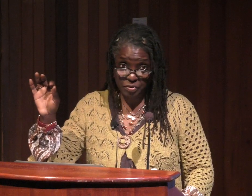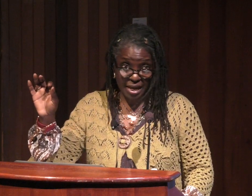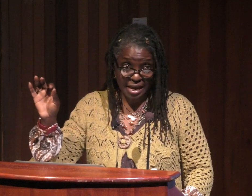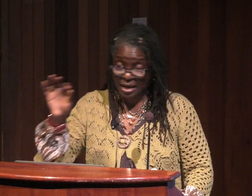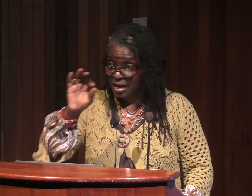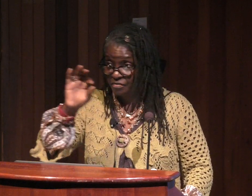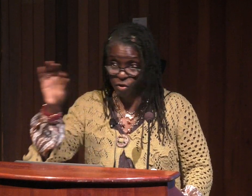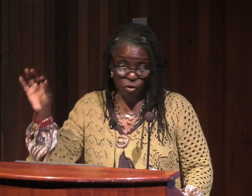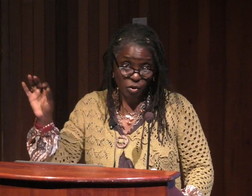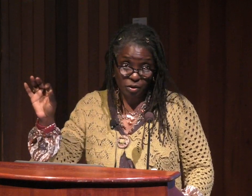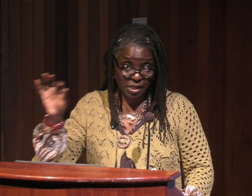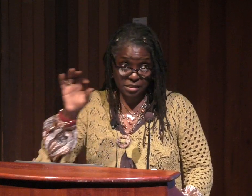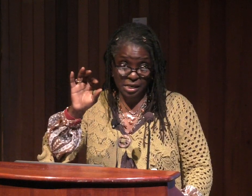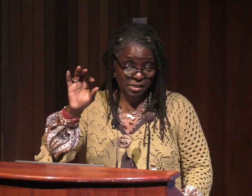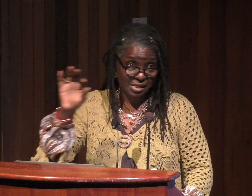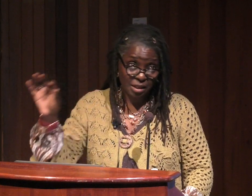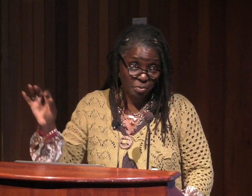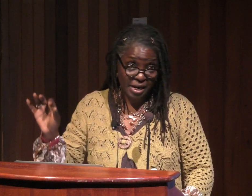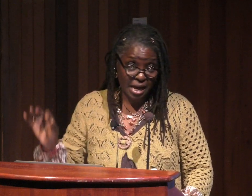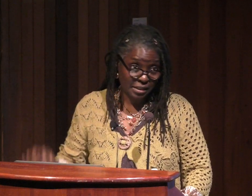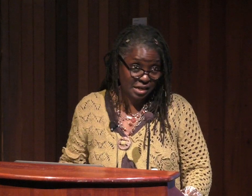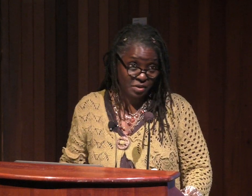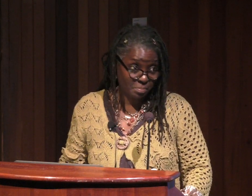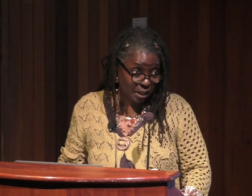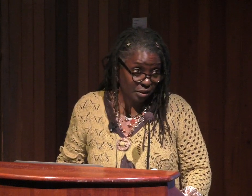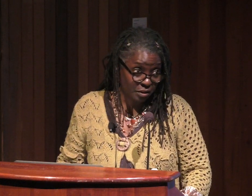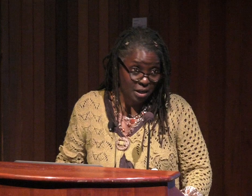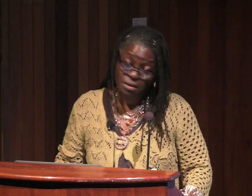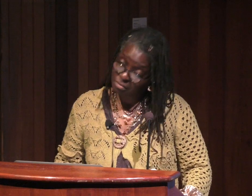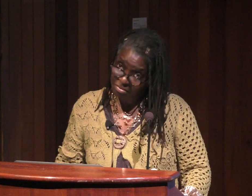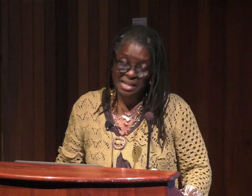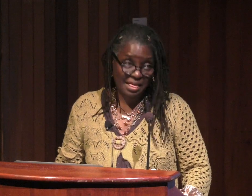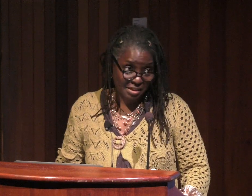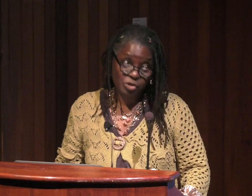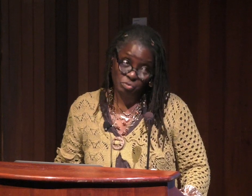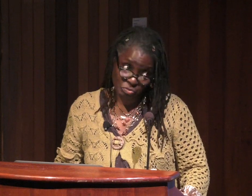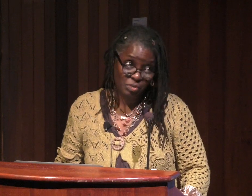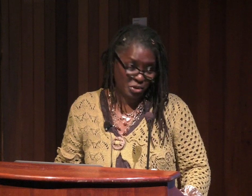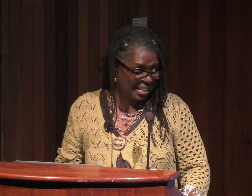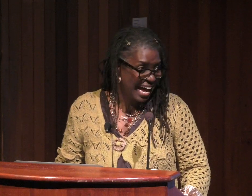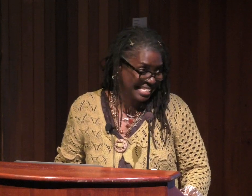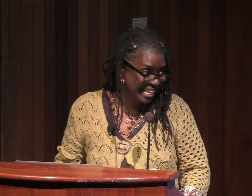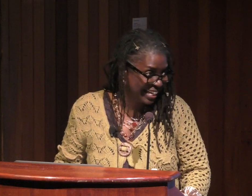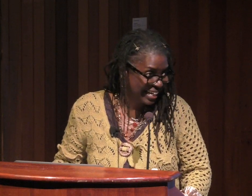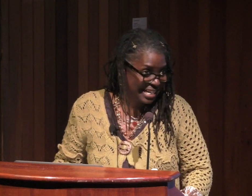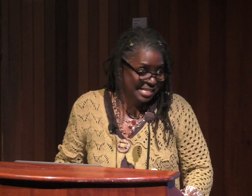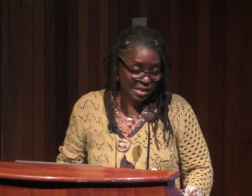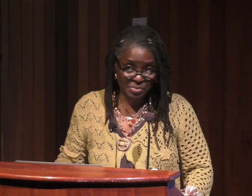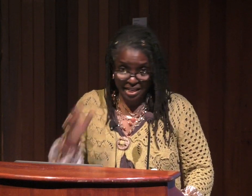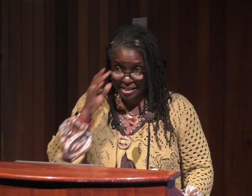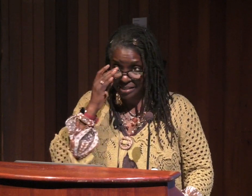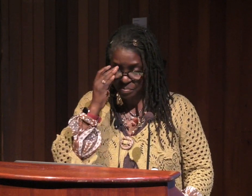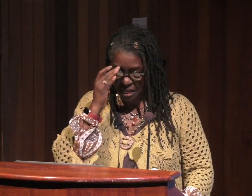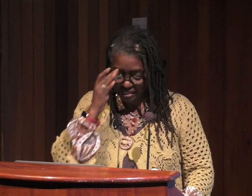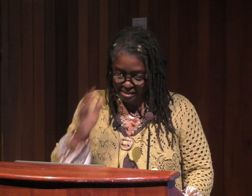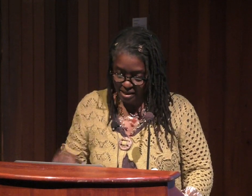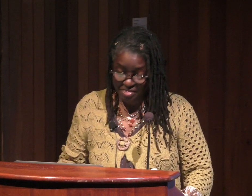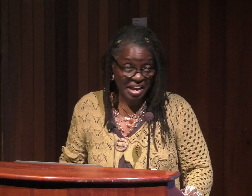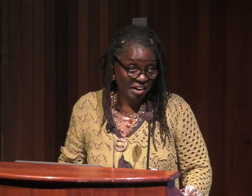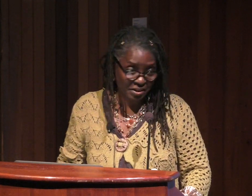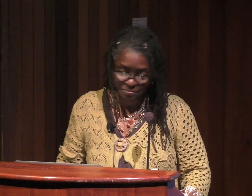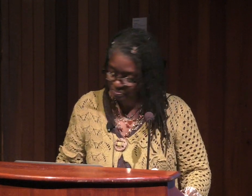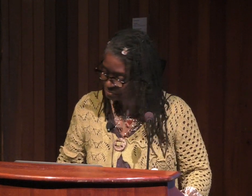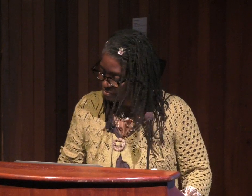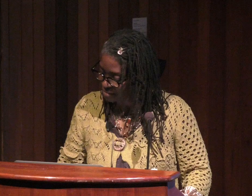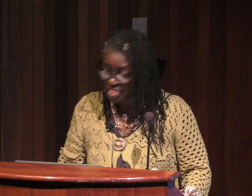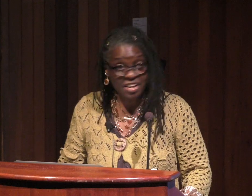her birthday, if Google is celebrating Octavia Butler, then I think you realize something is